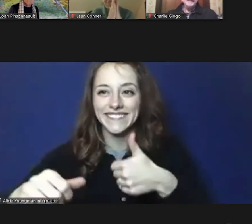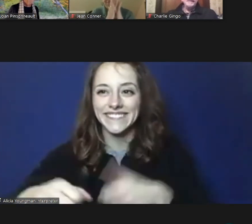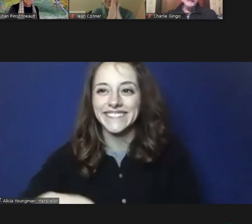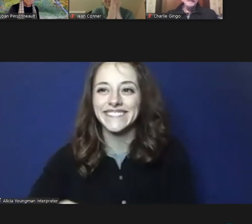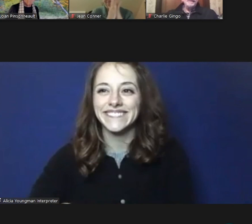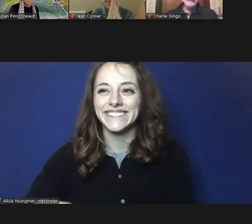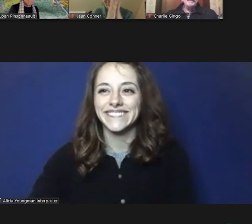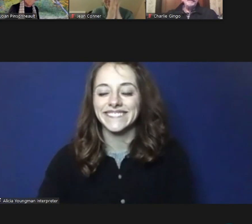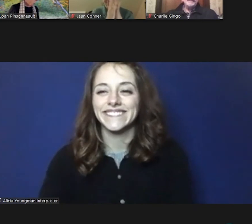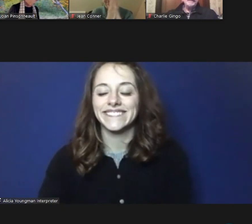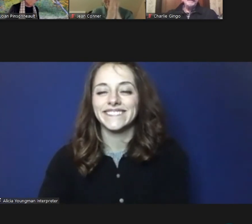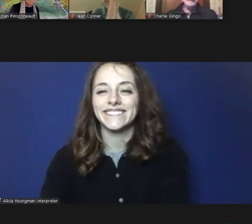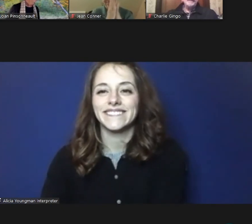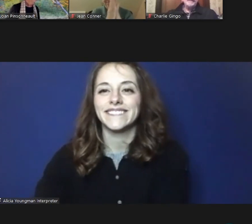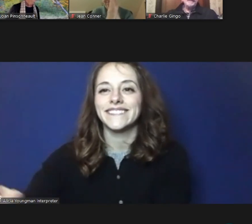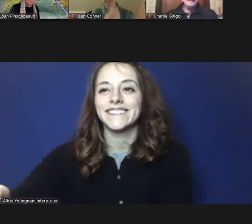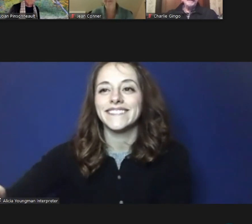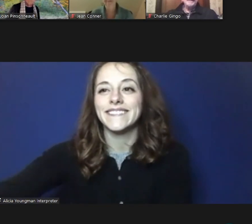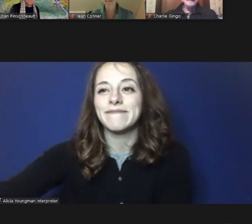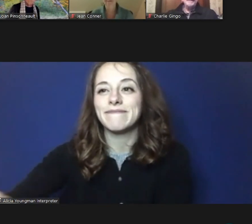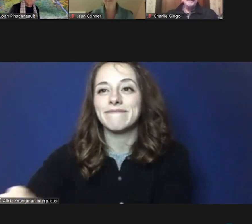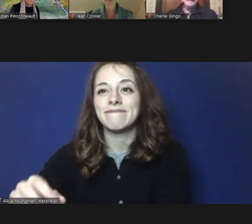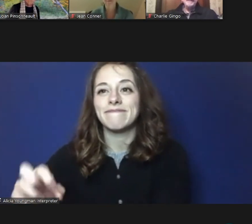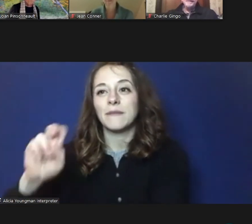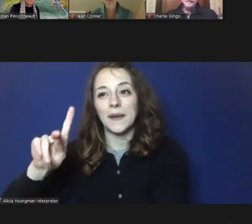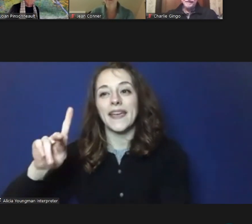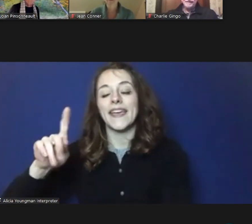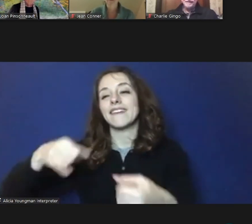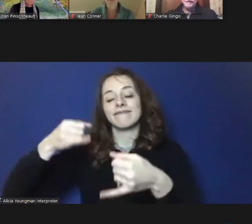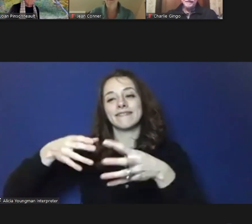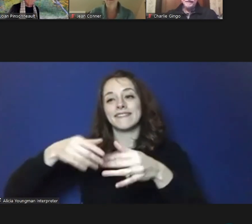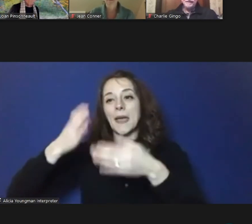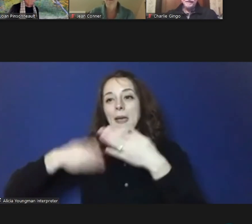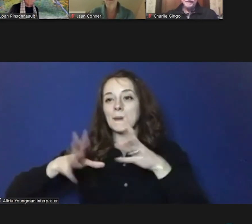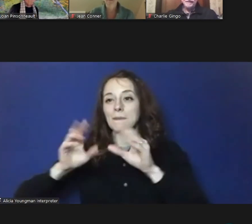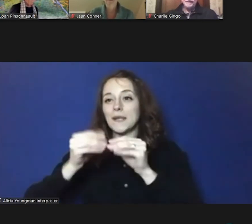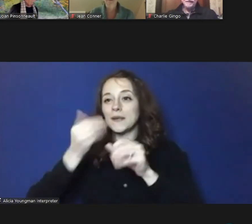Absolutely. Okay, I'm ending the meeting, everybody. Have a good night. Don't forget to vote.